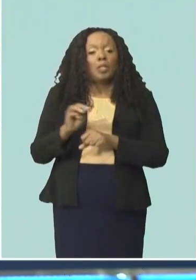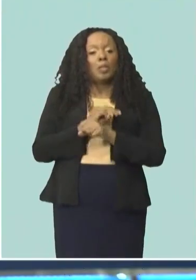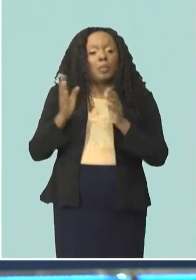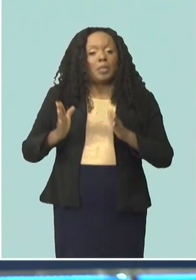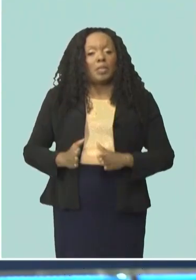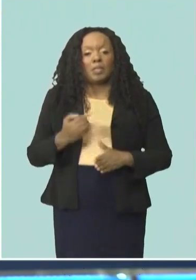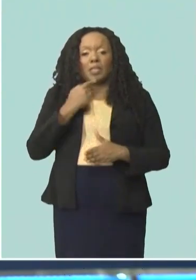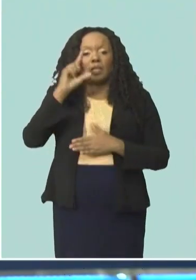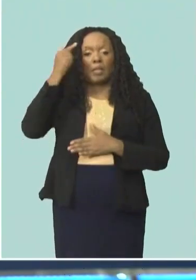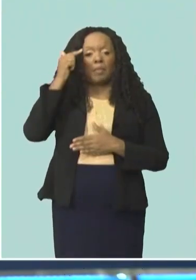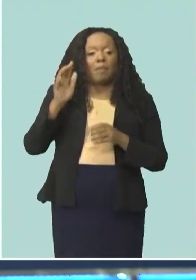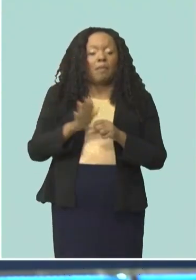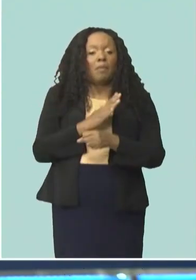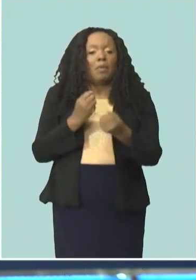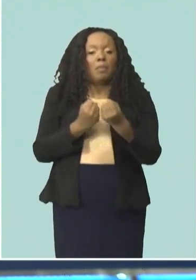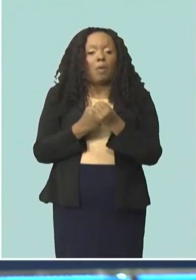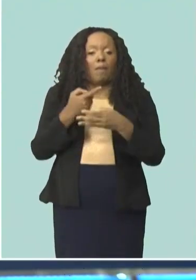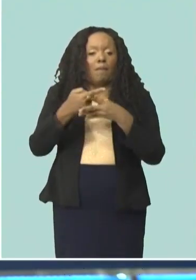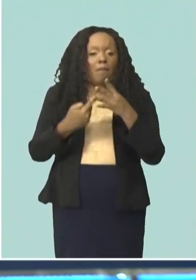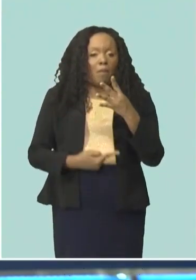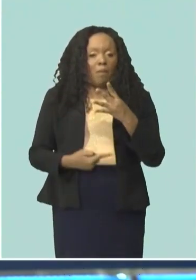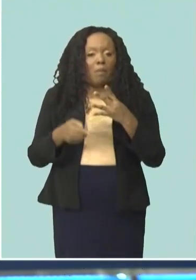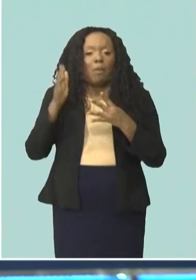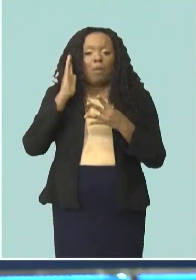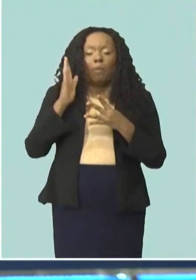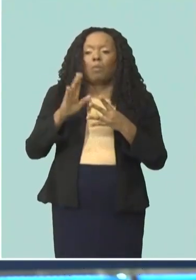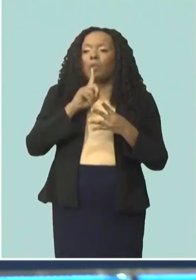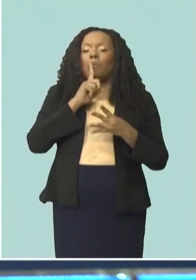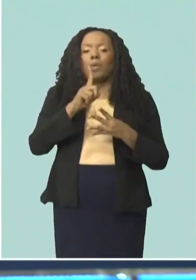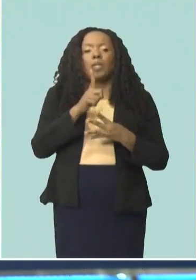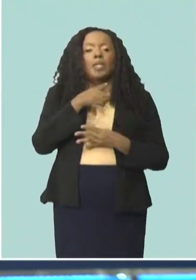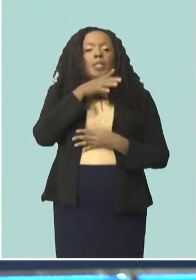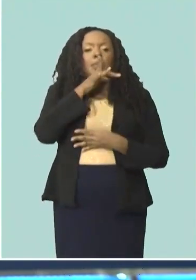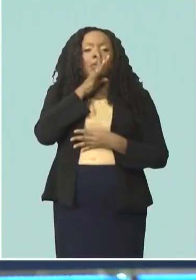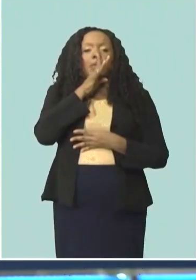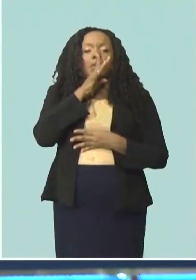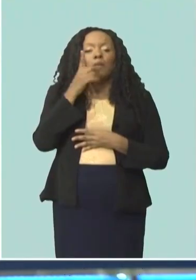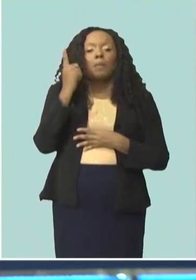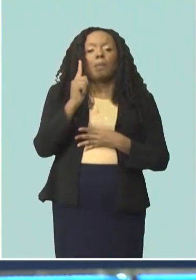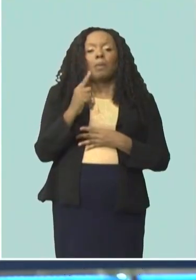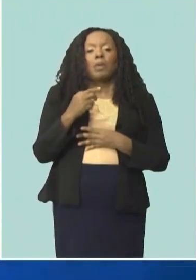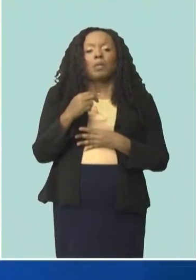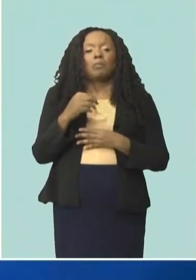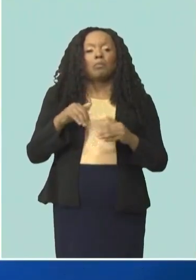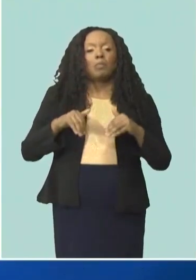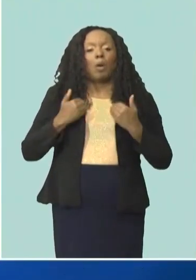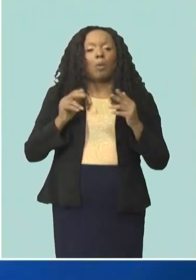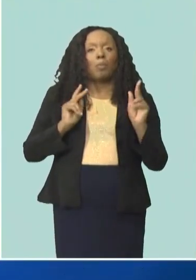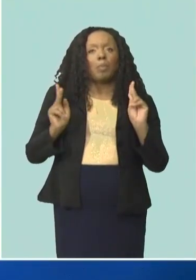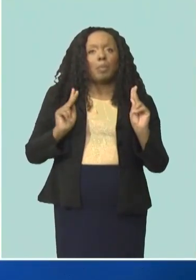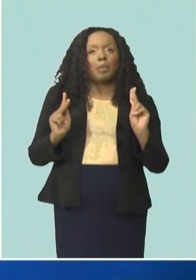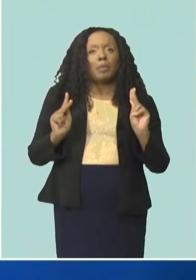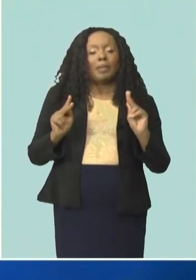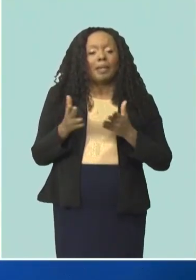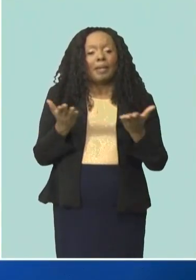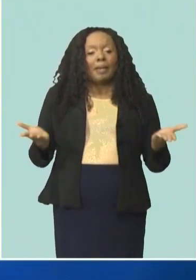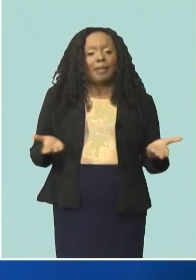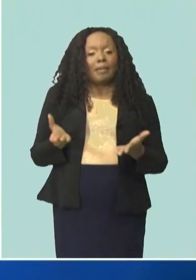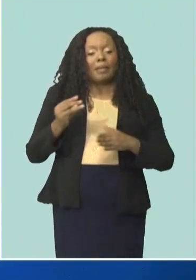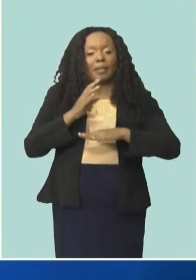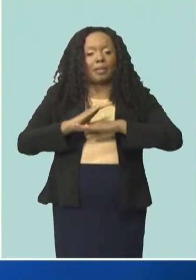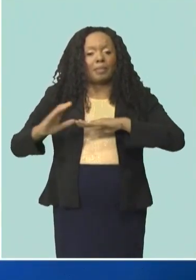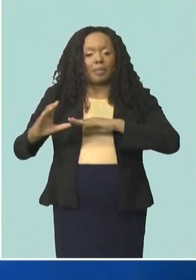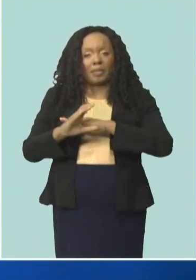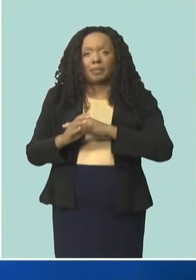supports the four as they become the voice for youth in Barbados and CARICOM. What I'm saying to them is that there will